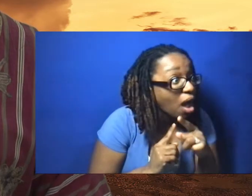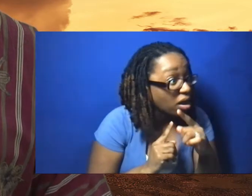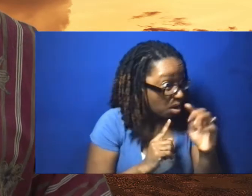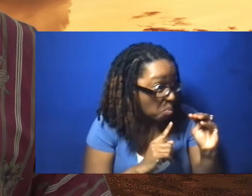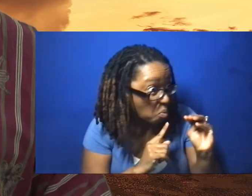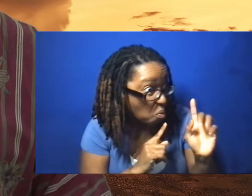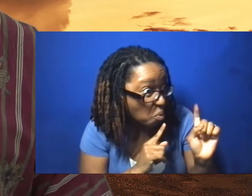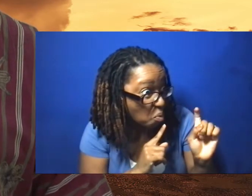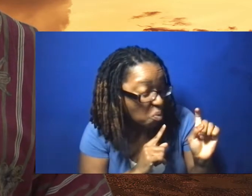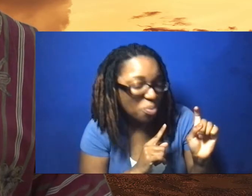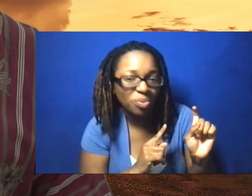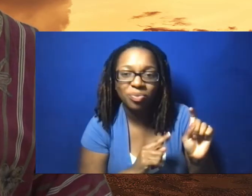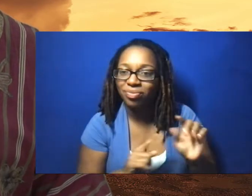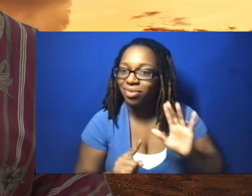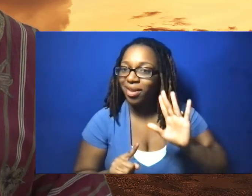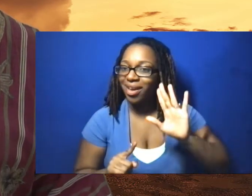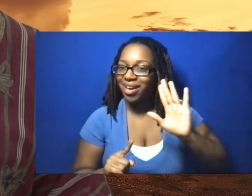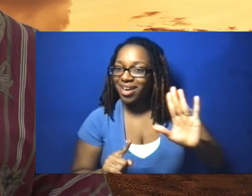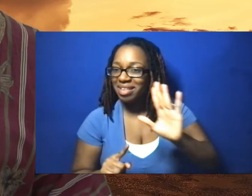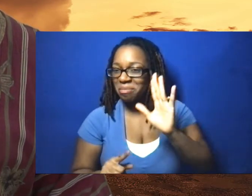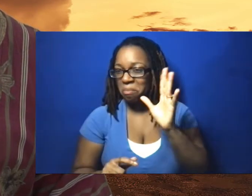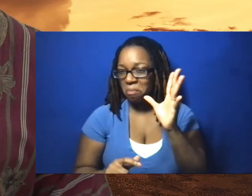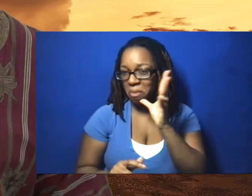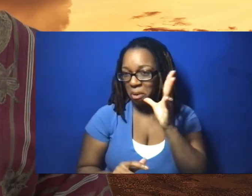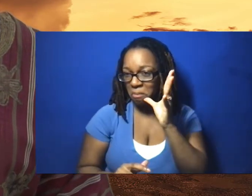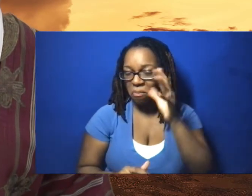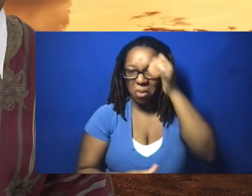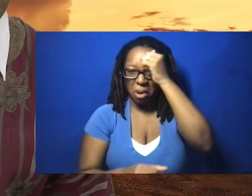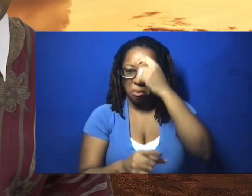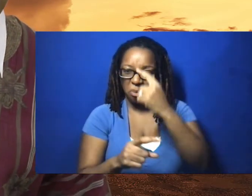his brother looked at him.